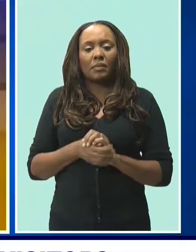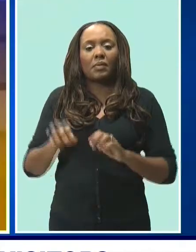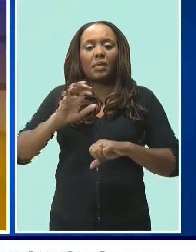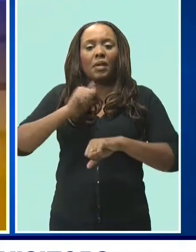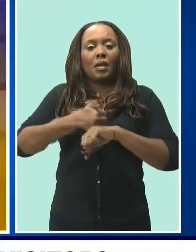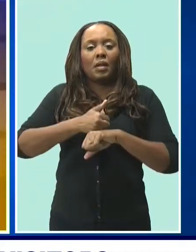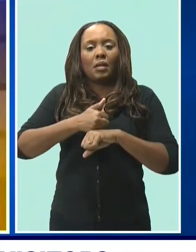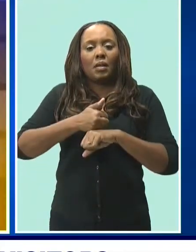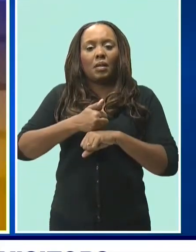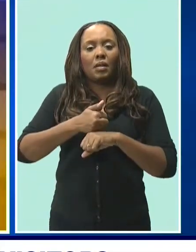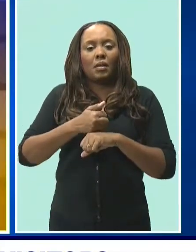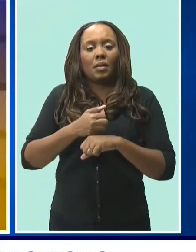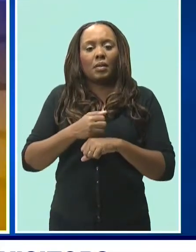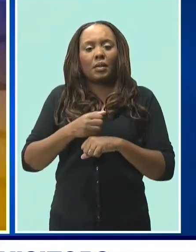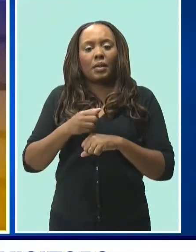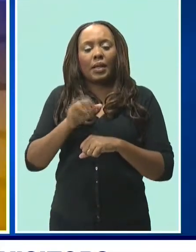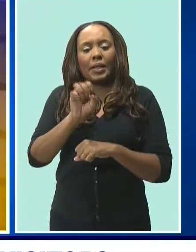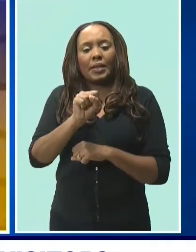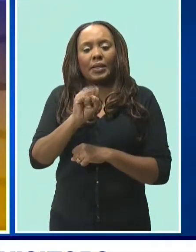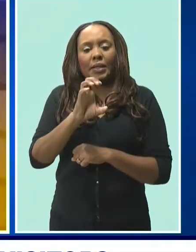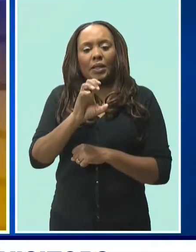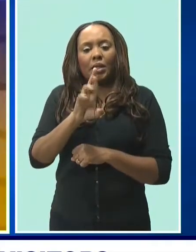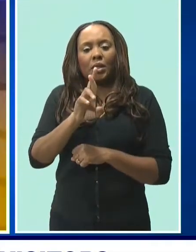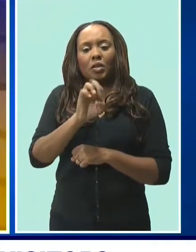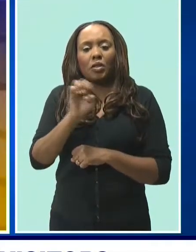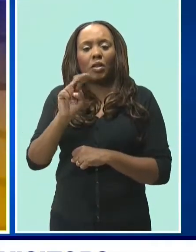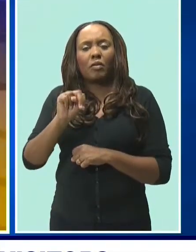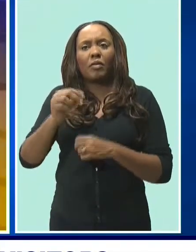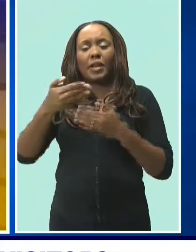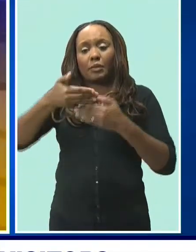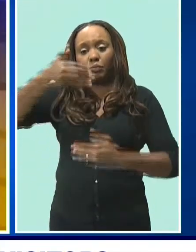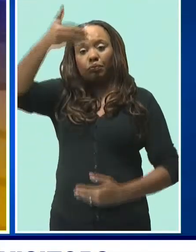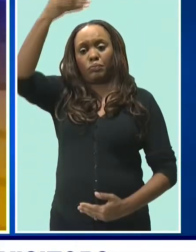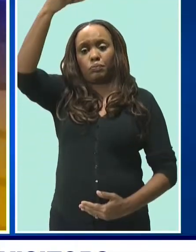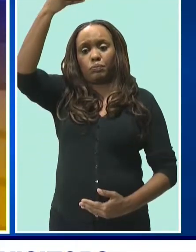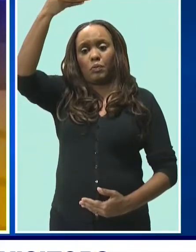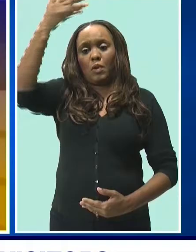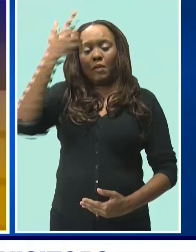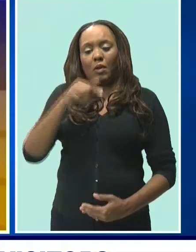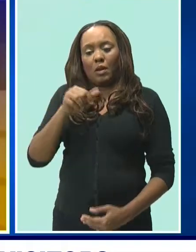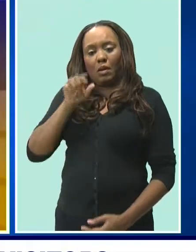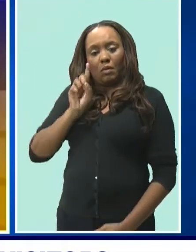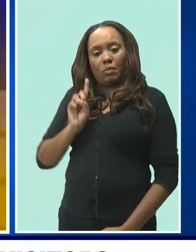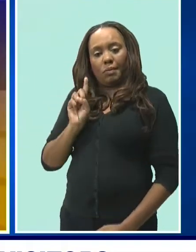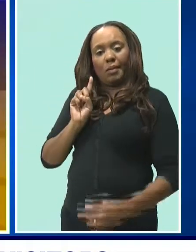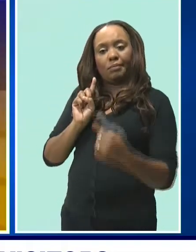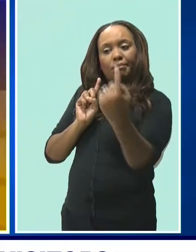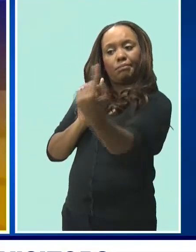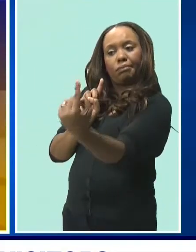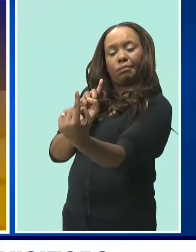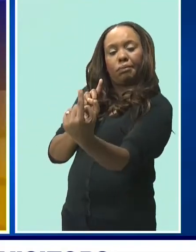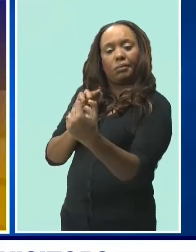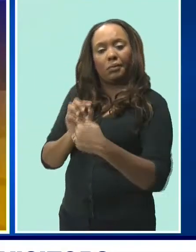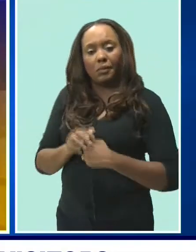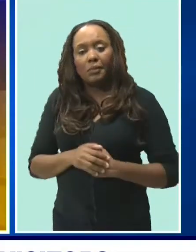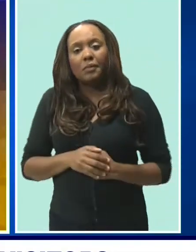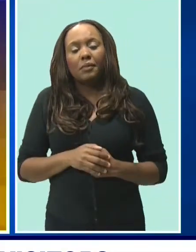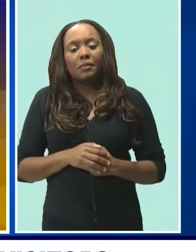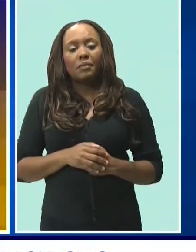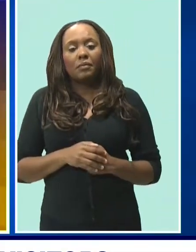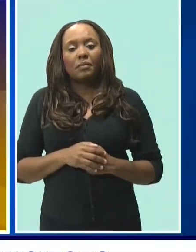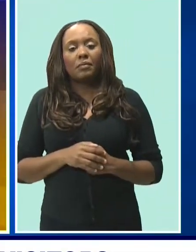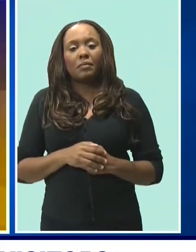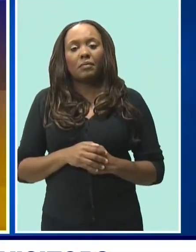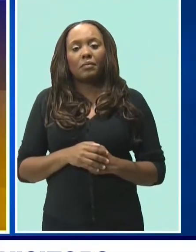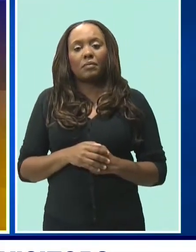necessary, etc. A lot of those would have been already implemented. The protocols, the national protocols to be